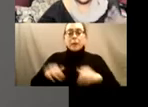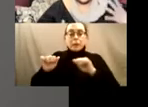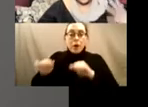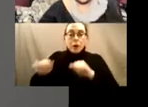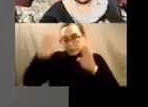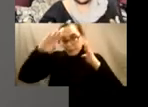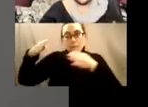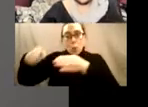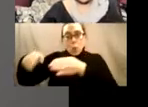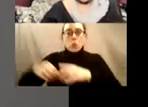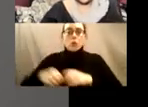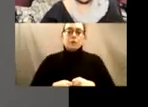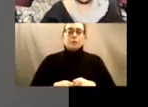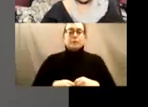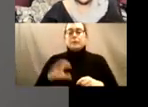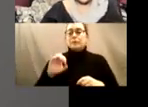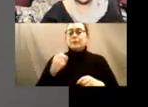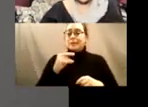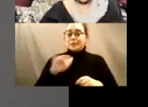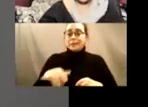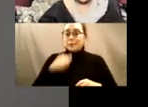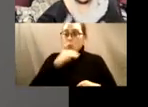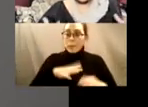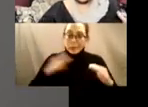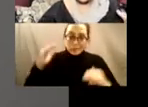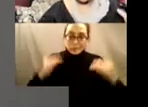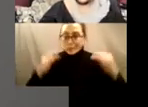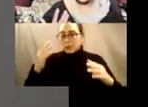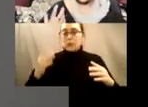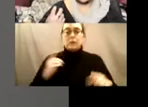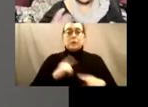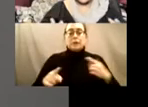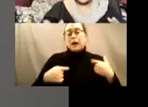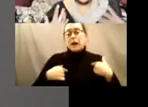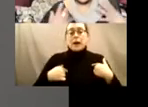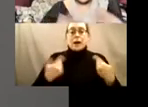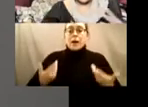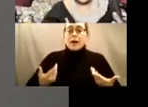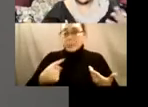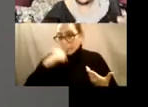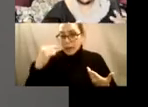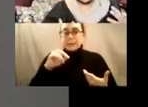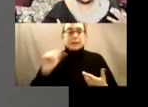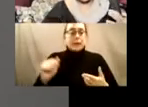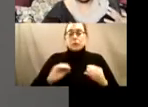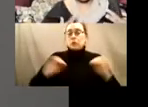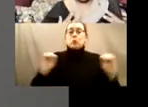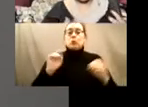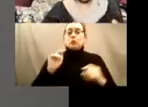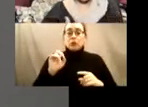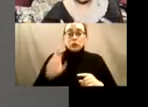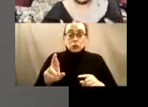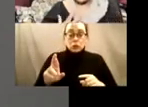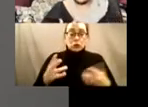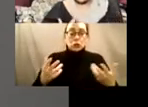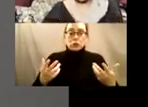cis heterosexism. And so as a gender Black disabled creature, there's not a lot of safety, there's not a lot of ease